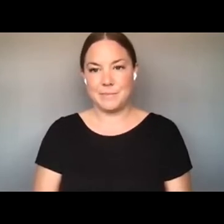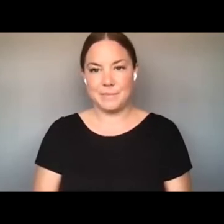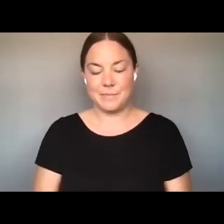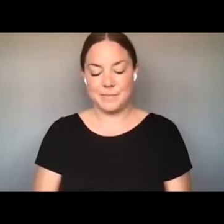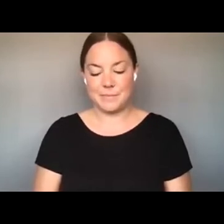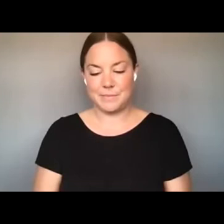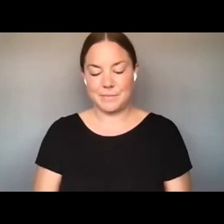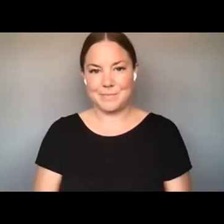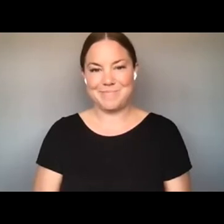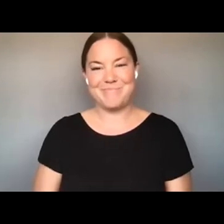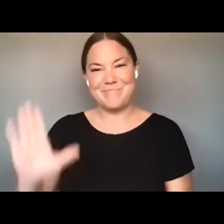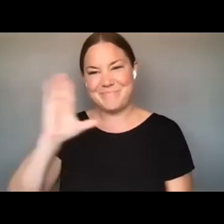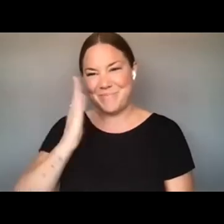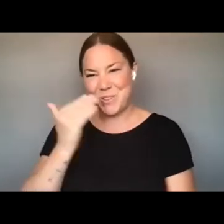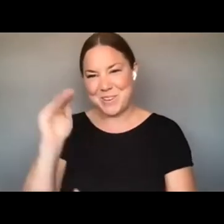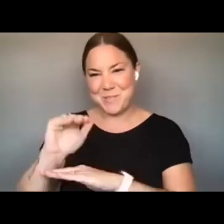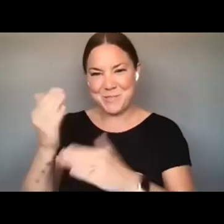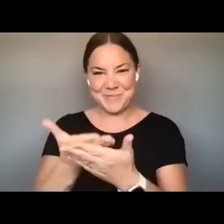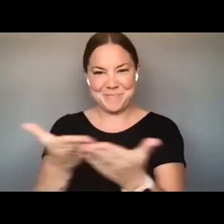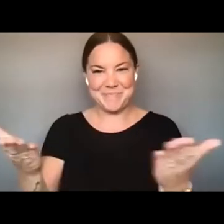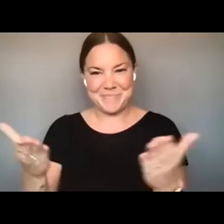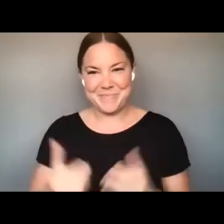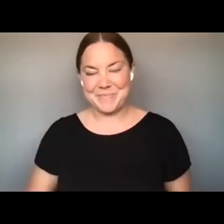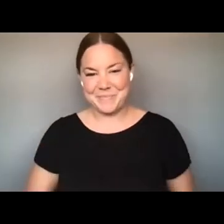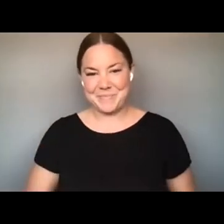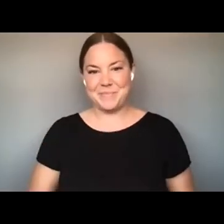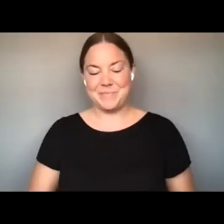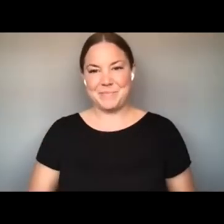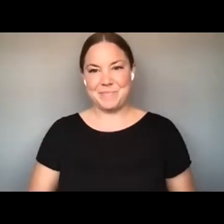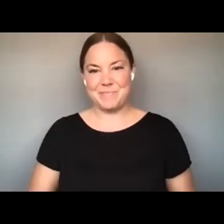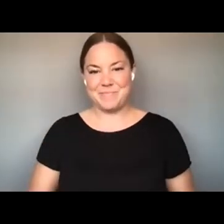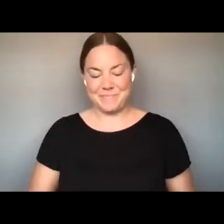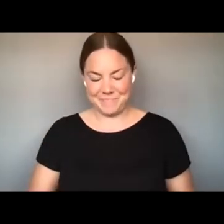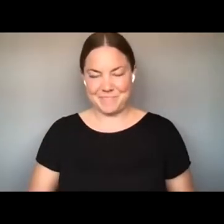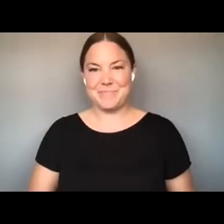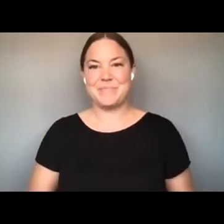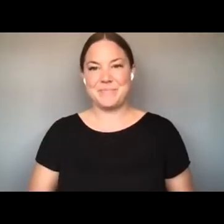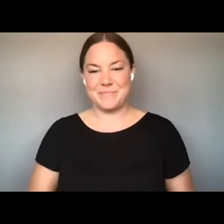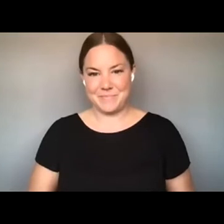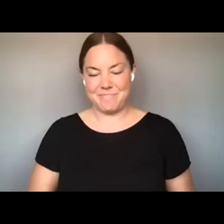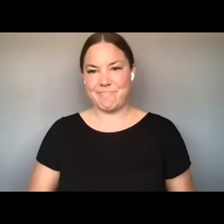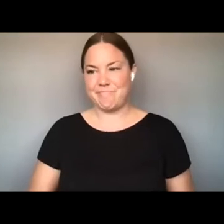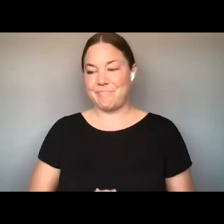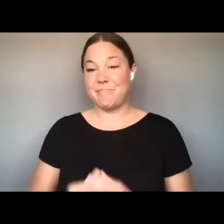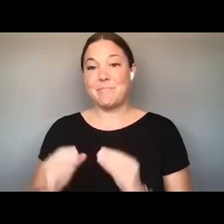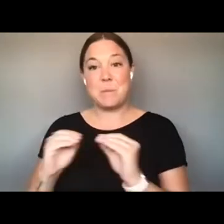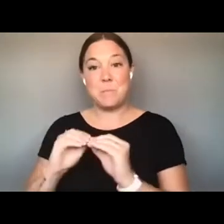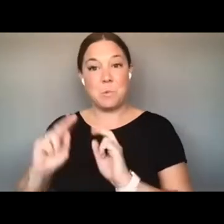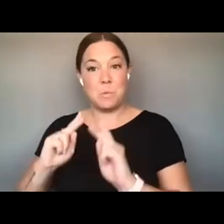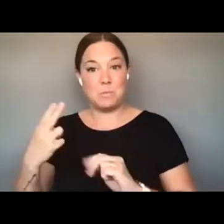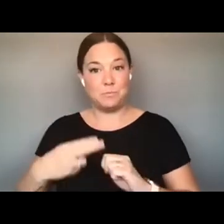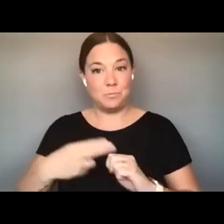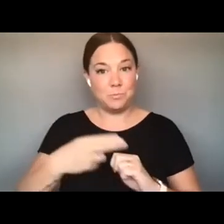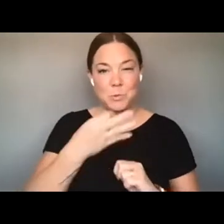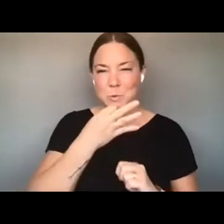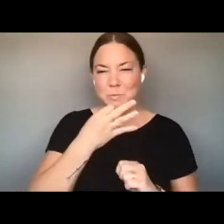Good afternoon, everybody. We will just take a few moments to allow the rest of the attendees to join the webinar.